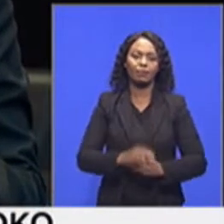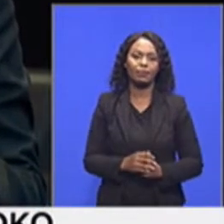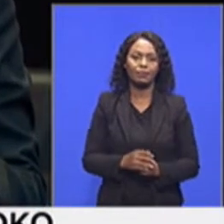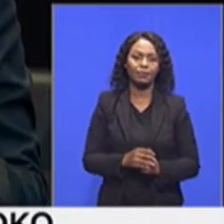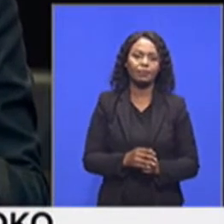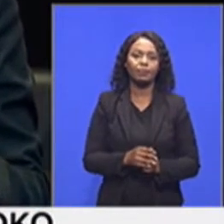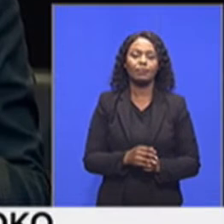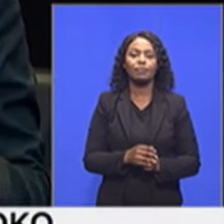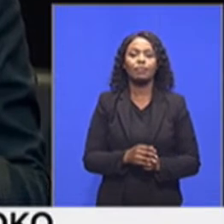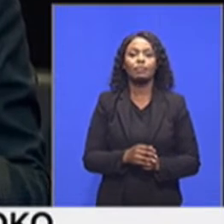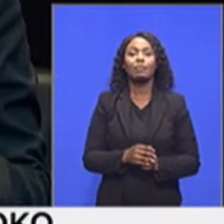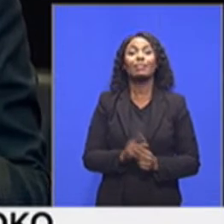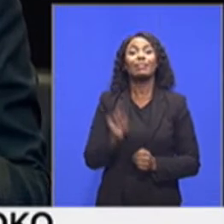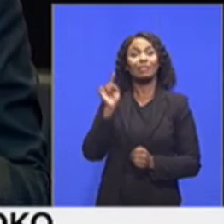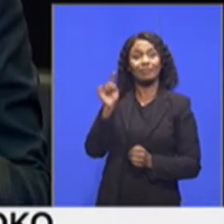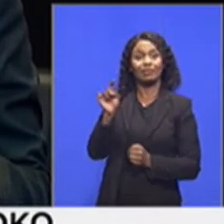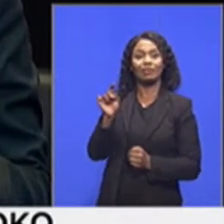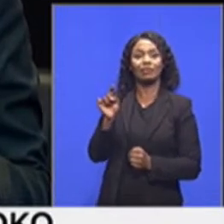So